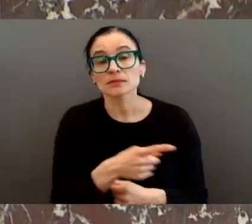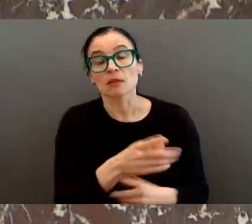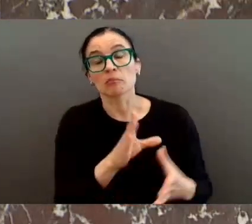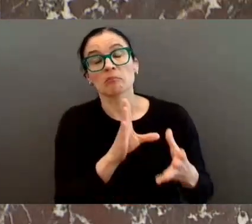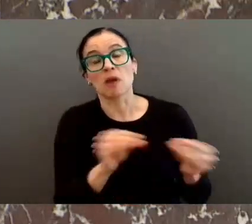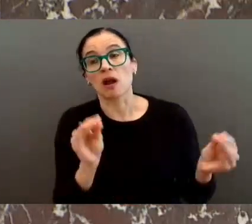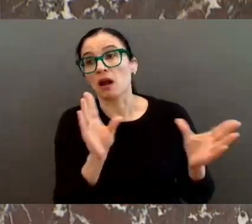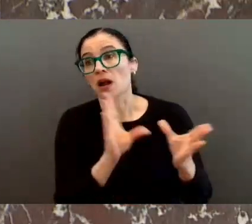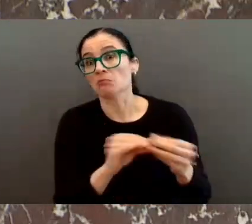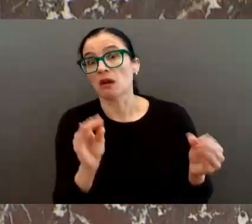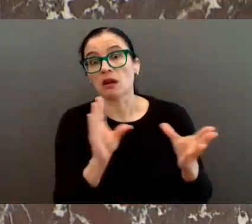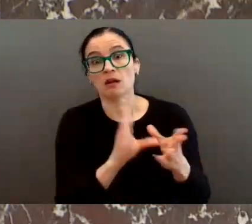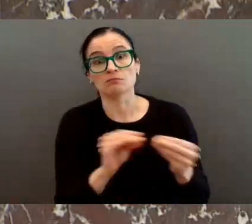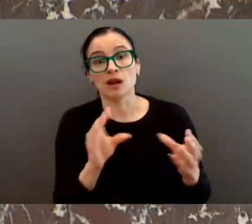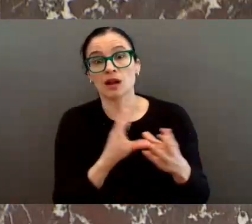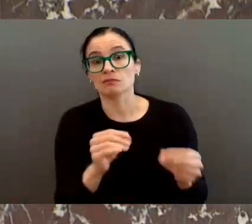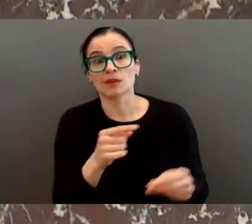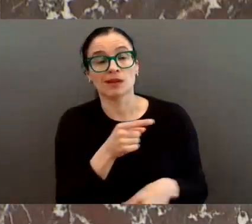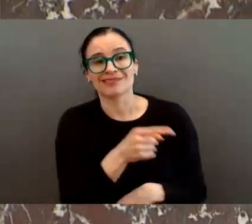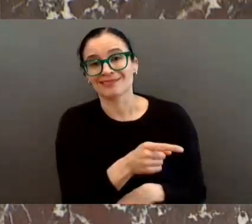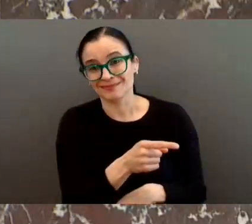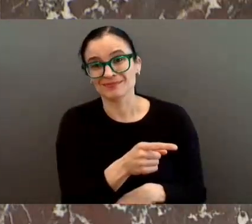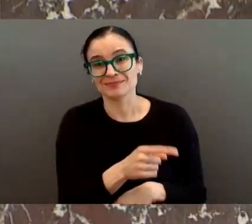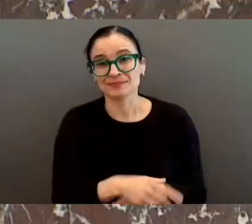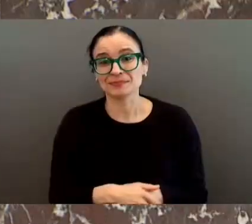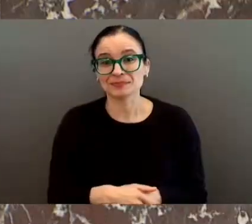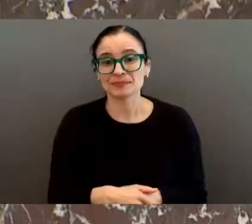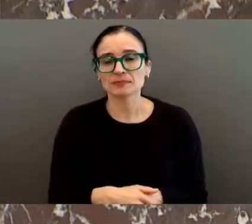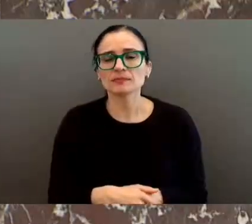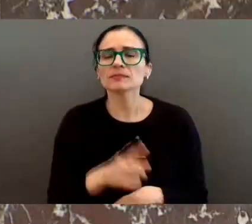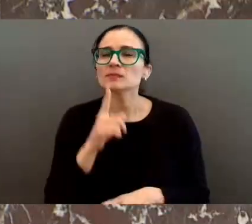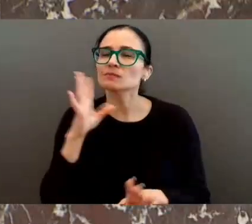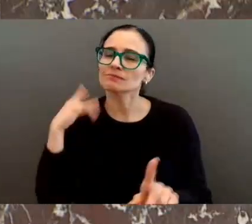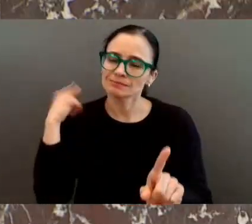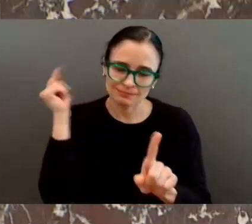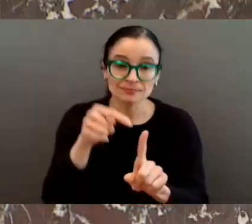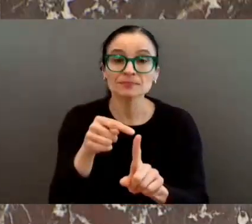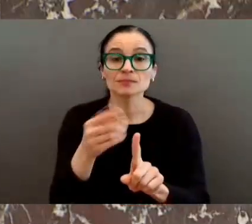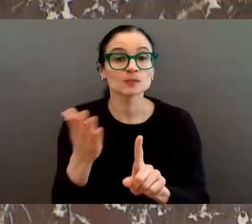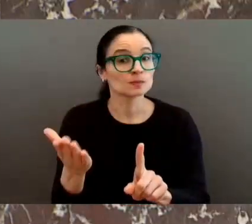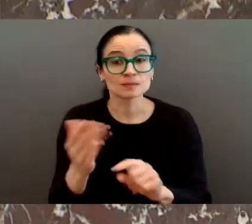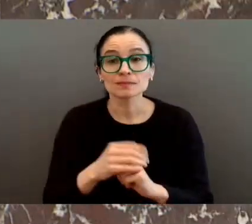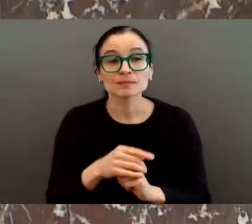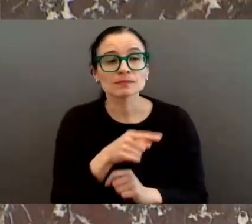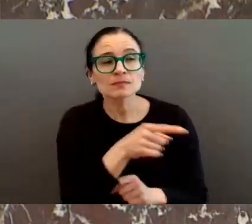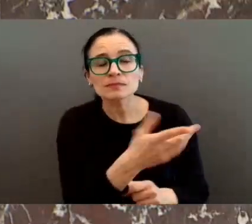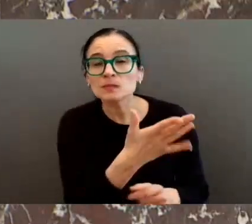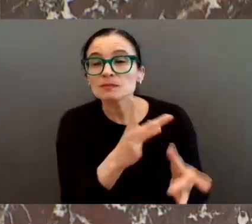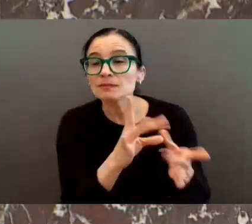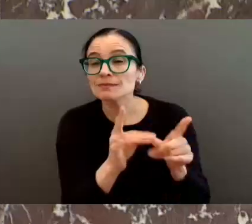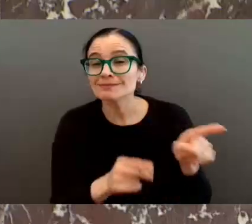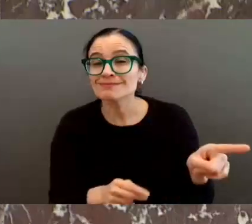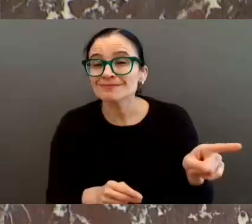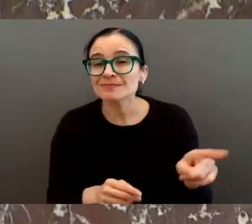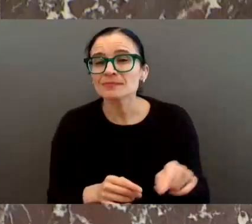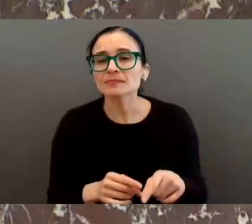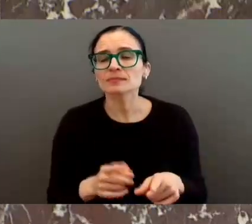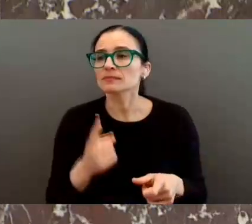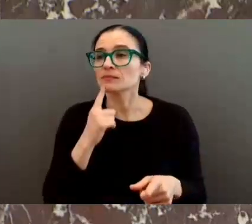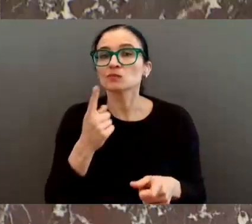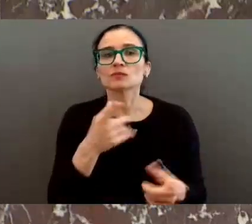But I'll go to the core principle. I think what the member was talking about is that things that they're hearing in their community. I hope he's hearing